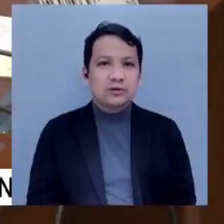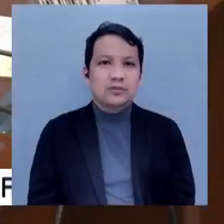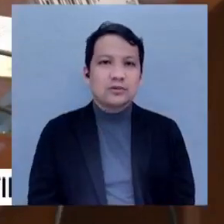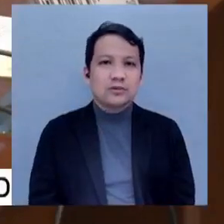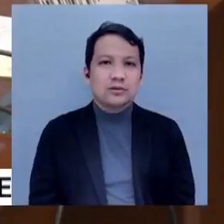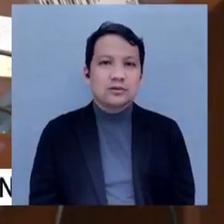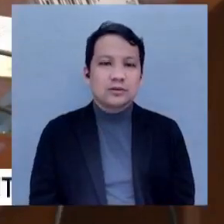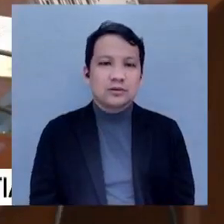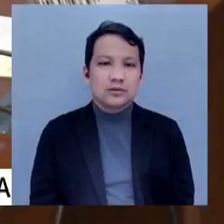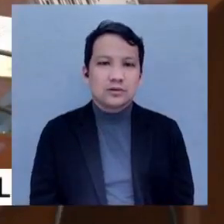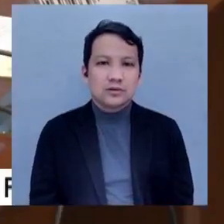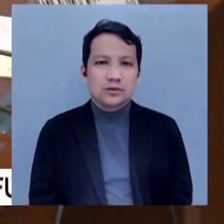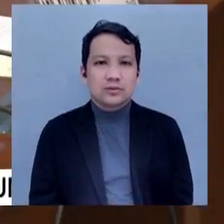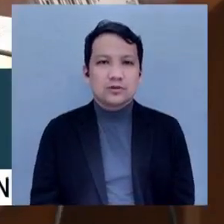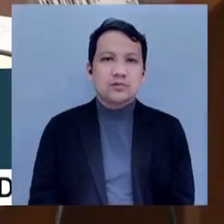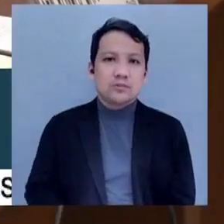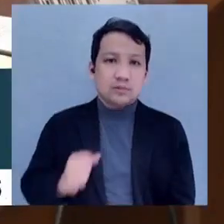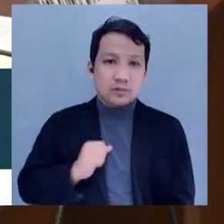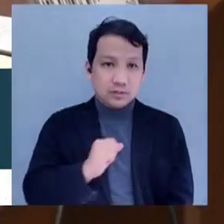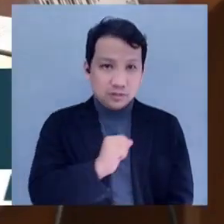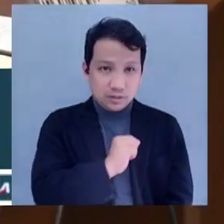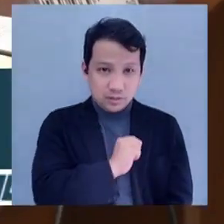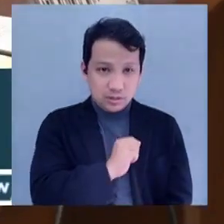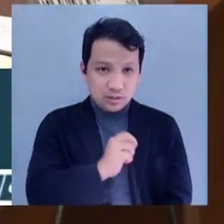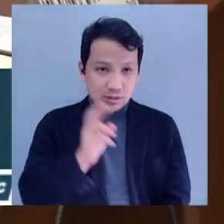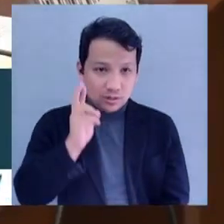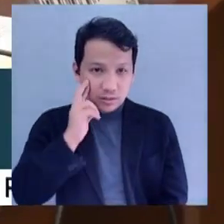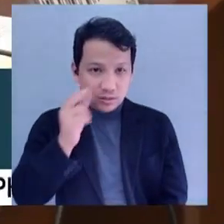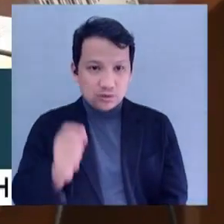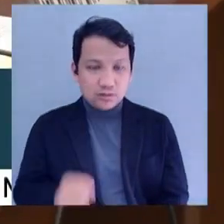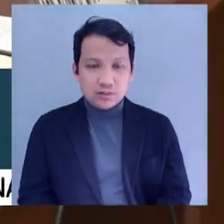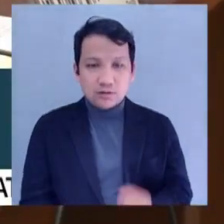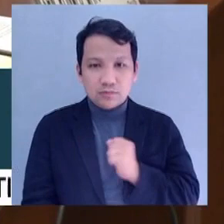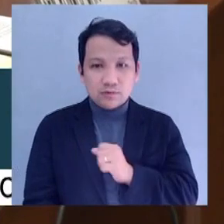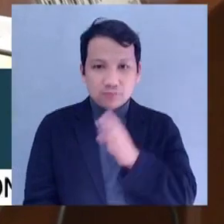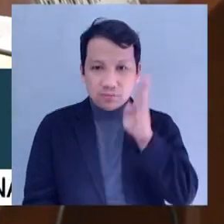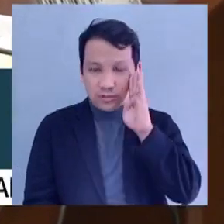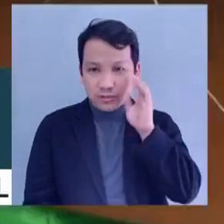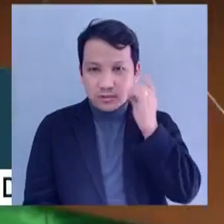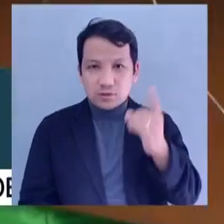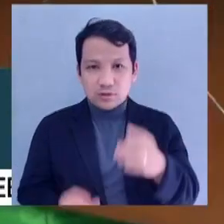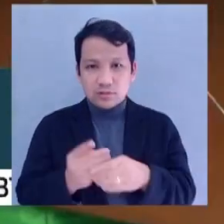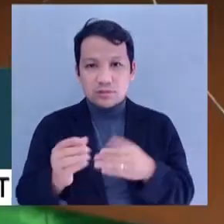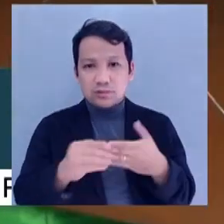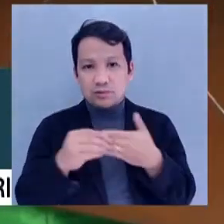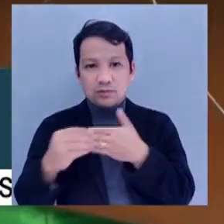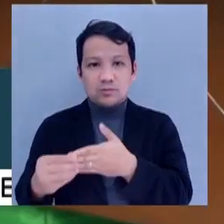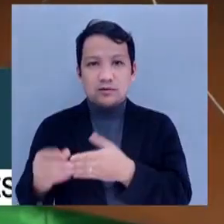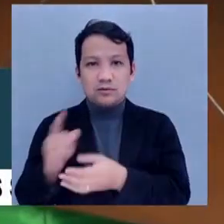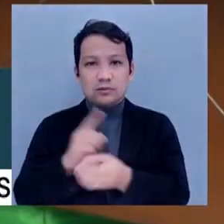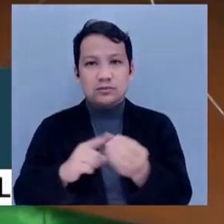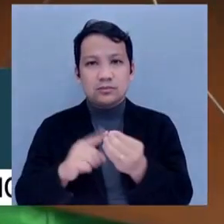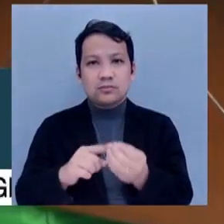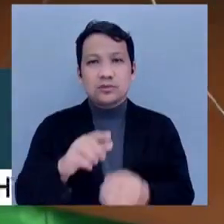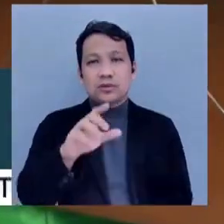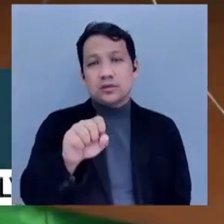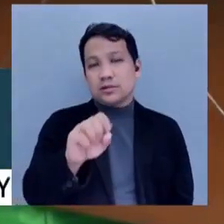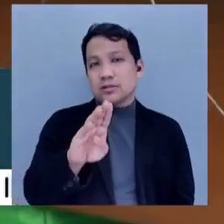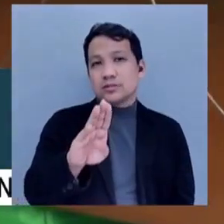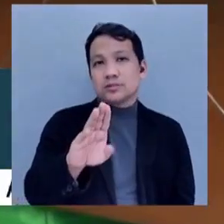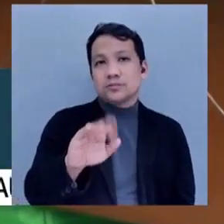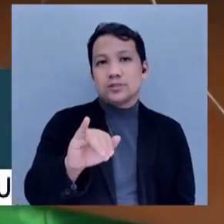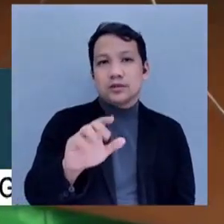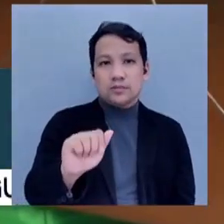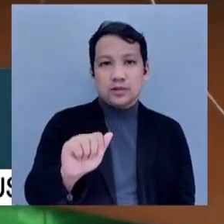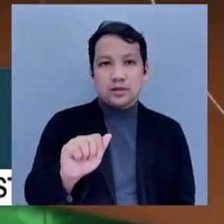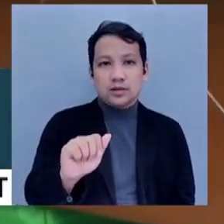Both Senators Riza Ontiveros and Ronald De La Rosa, who are leading the investigation of the Socorro Bayanihan Services Incorporated, have